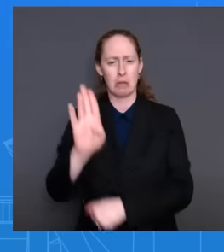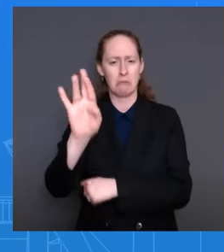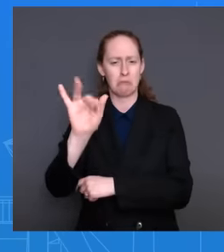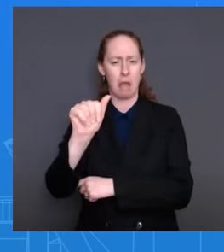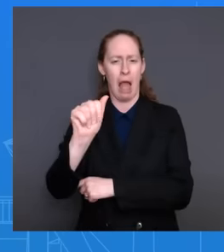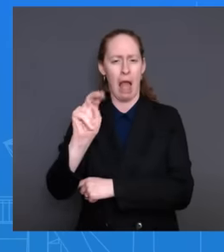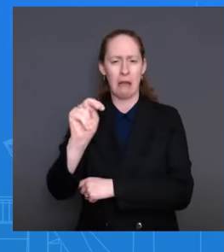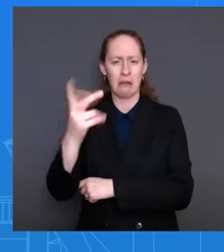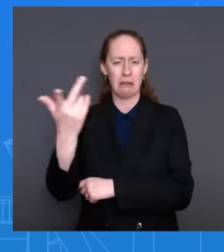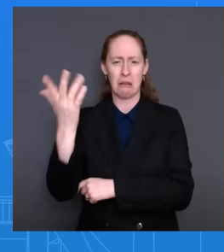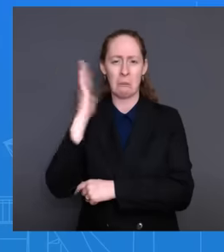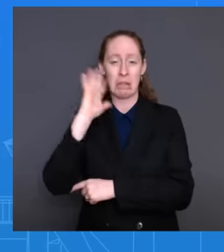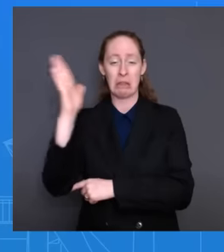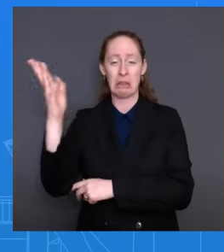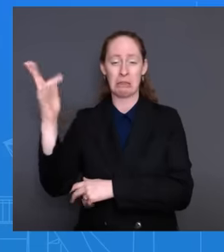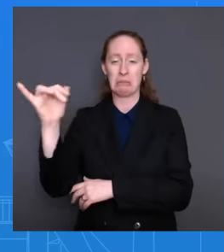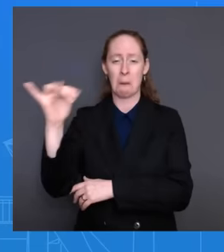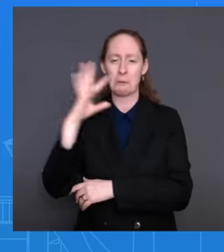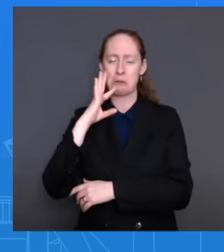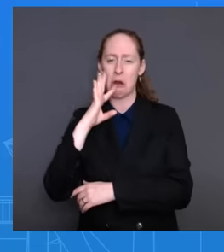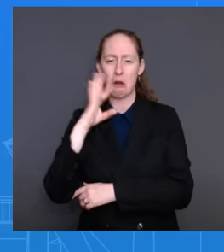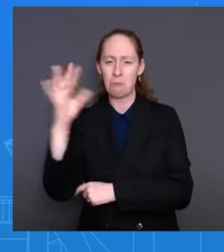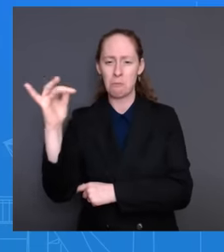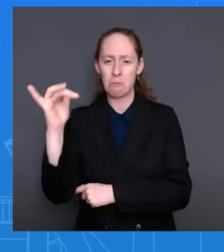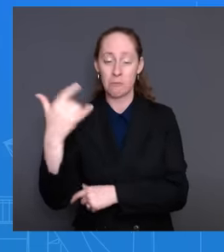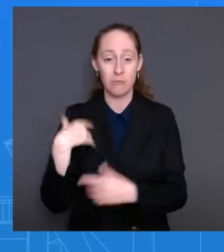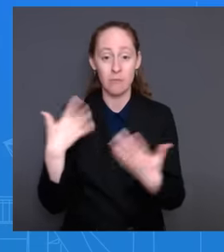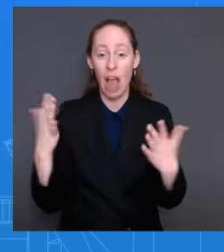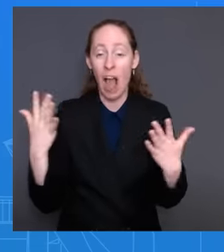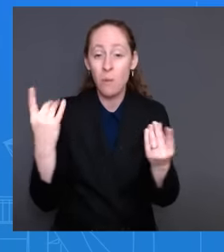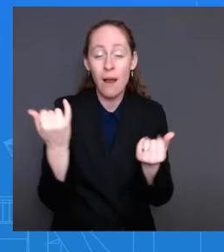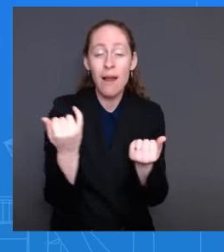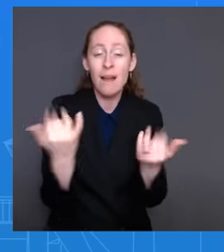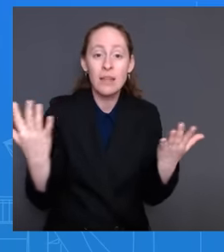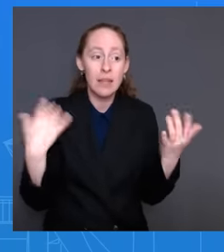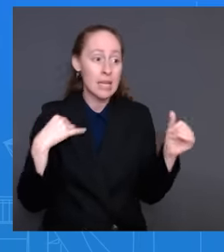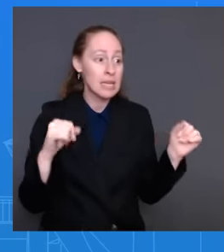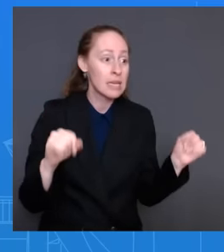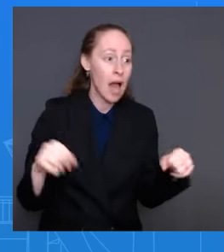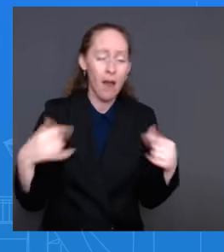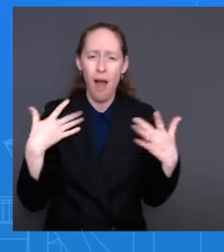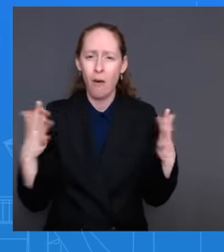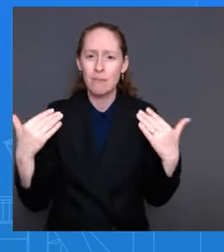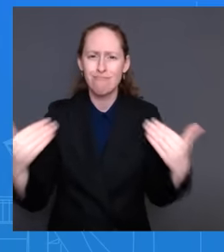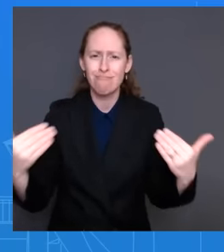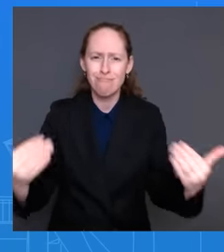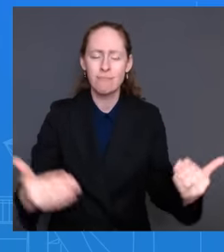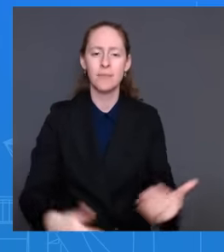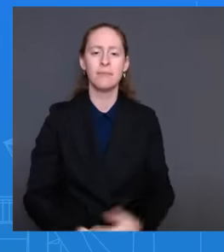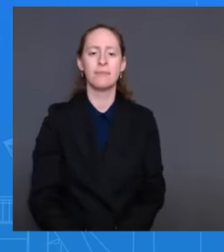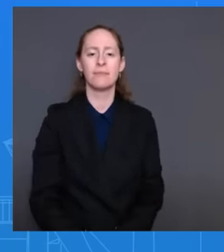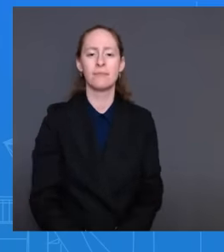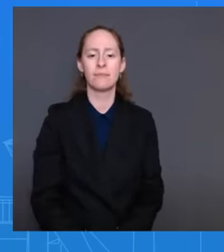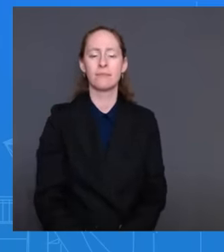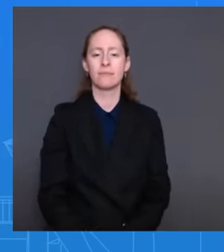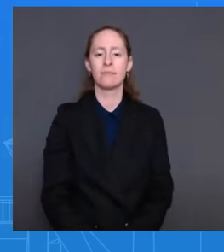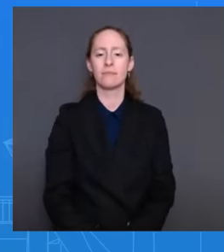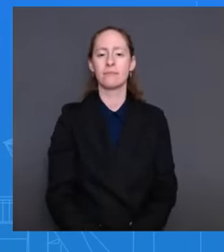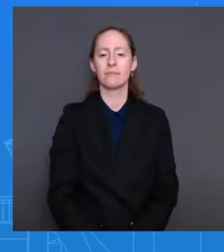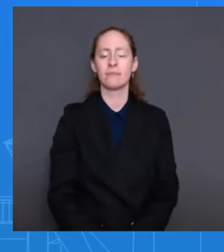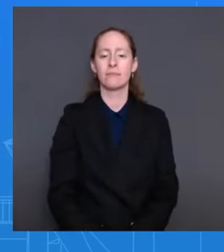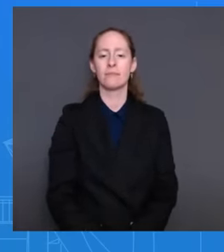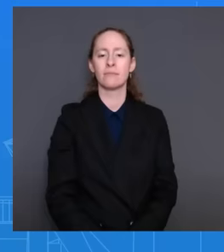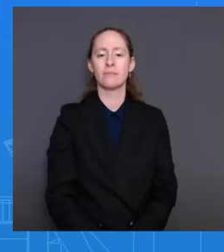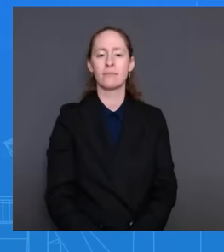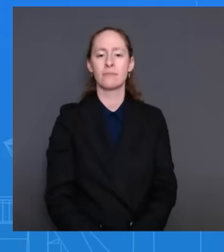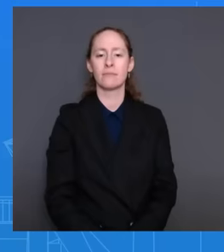to deal with what the American public is currently have in front of them, right? With high gas prices